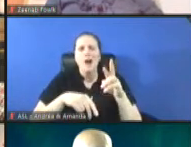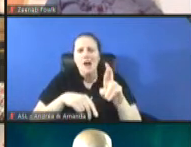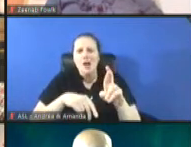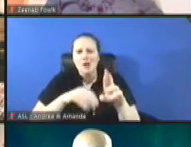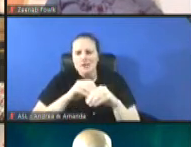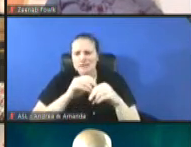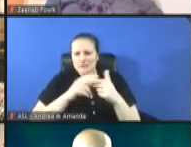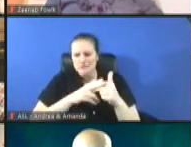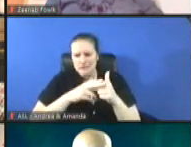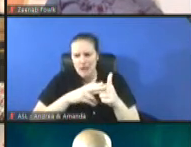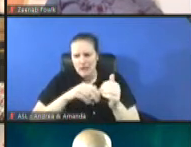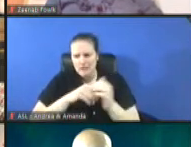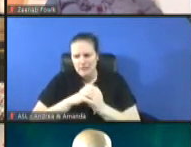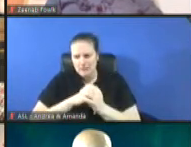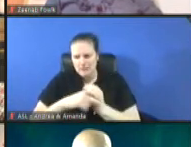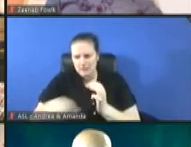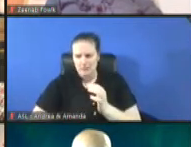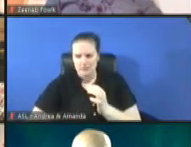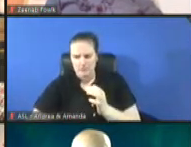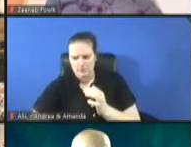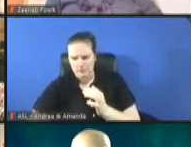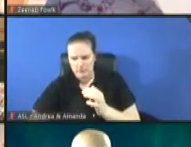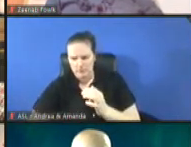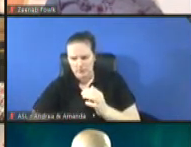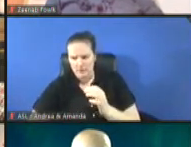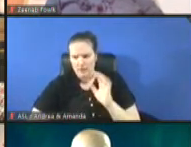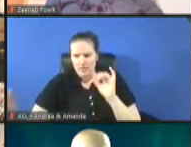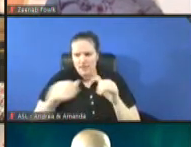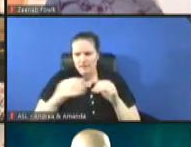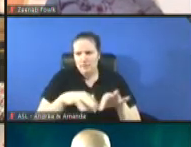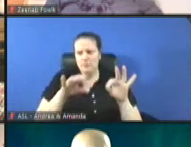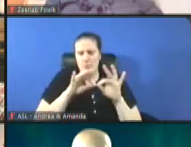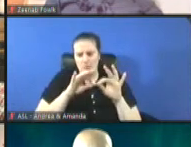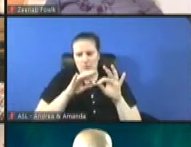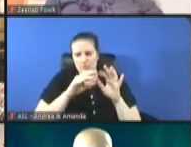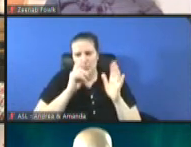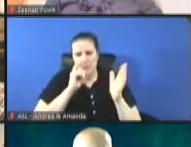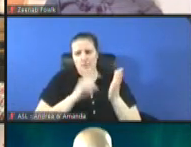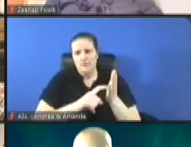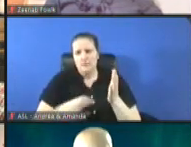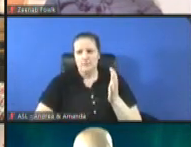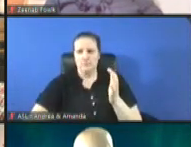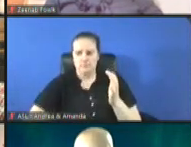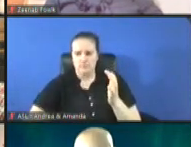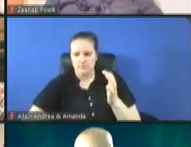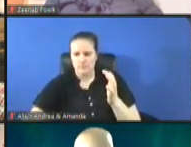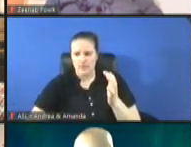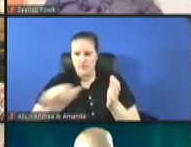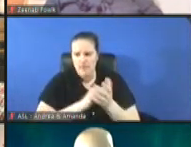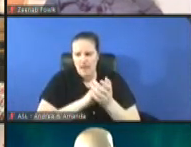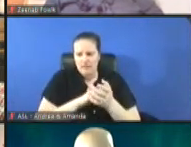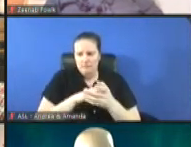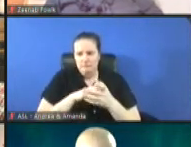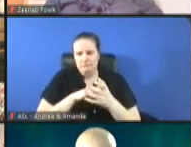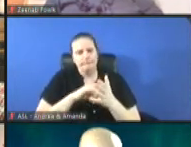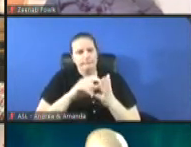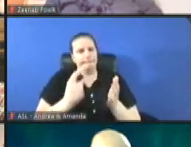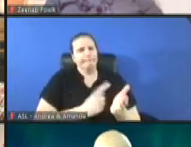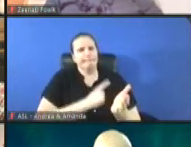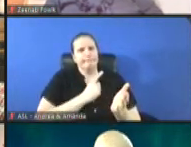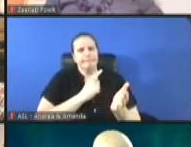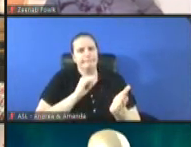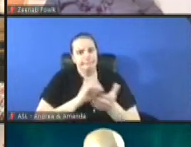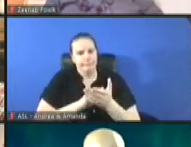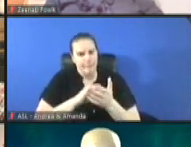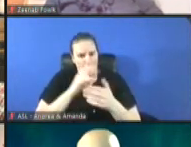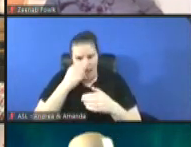slide. So I think it's important to recognize, first of all, as a Catholic, that's insulting to me. It's definitely based on